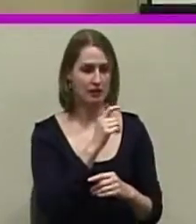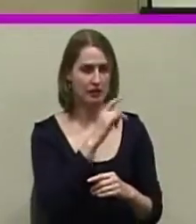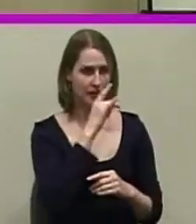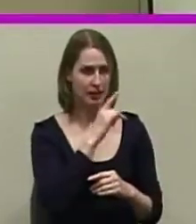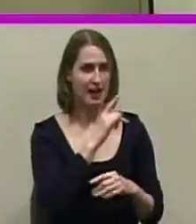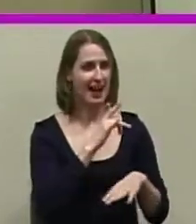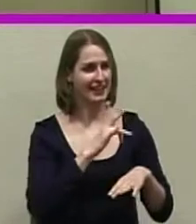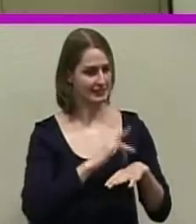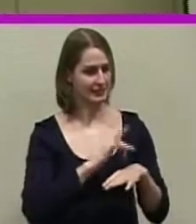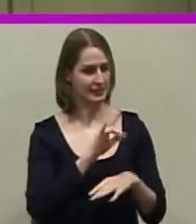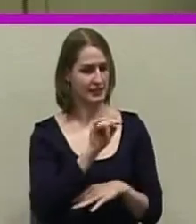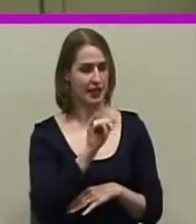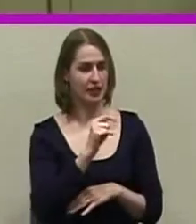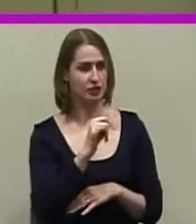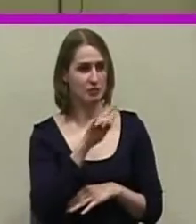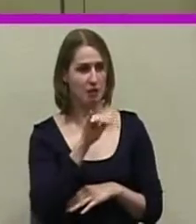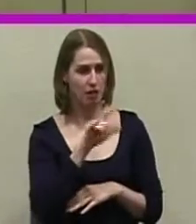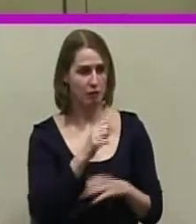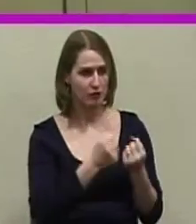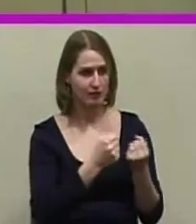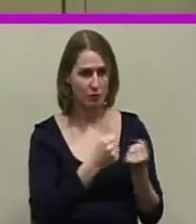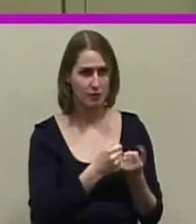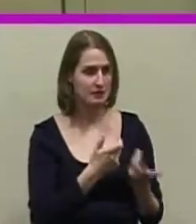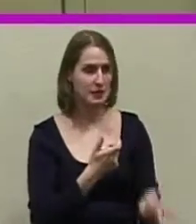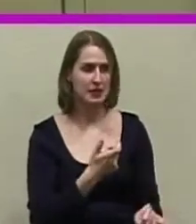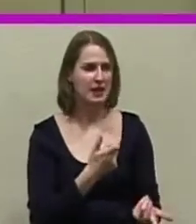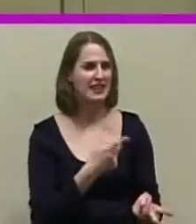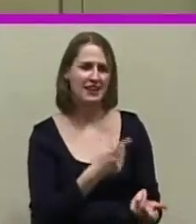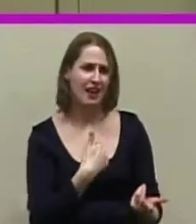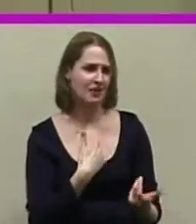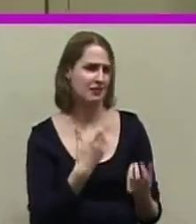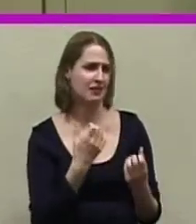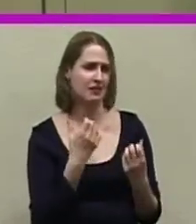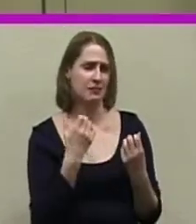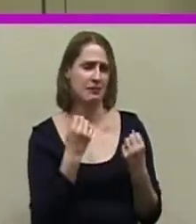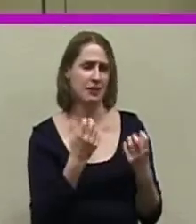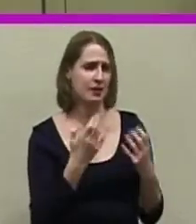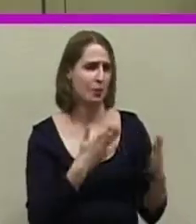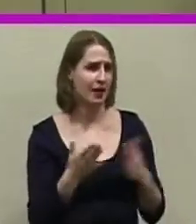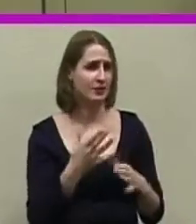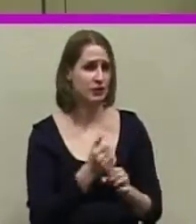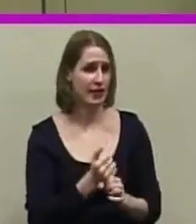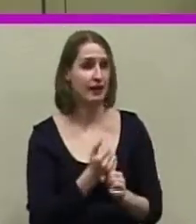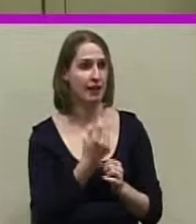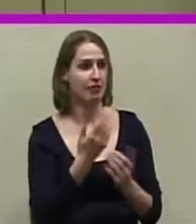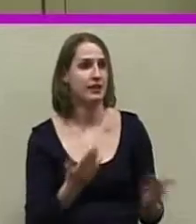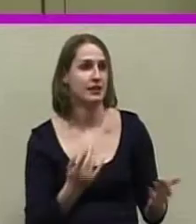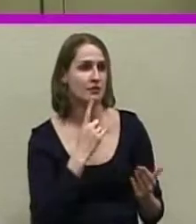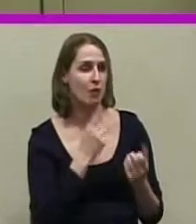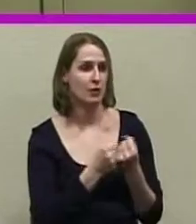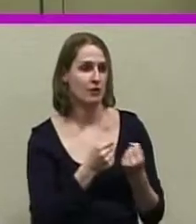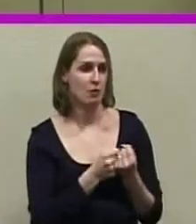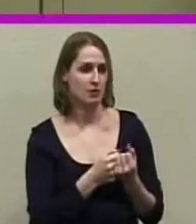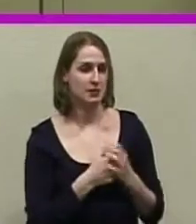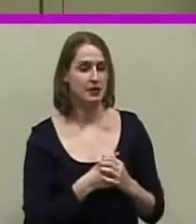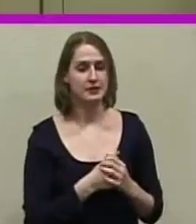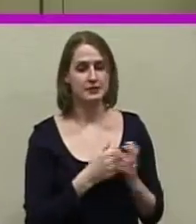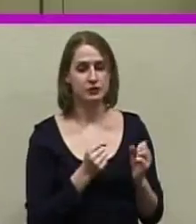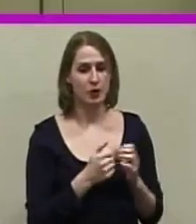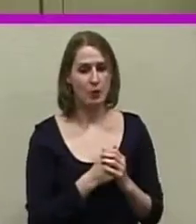going to mean much to anyhow. This kid has lots of means to get tangible reinforcers. So the violation of the fact that this